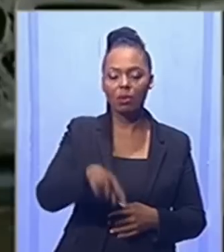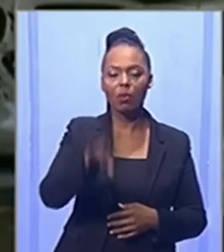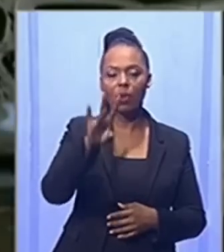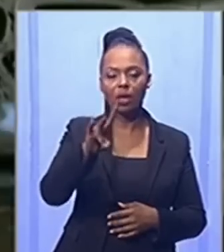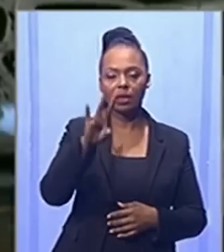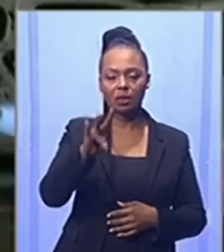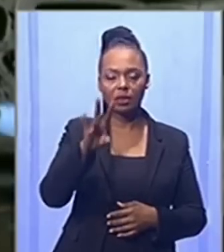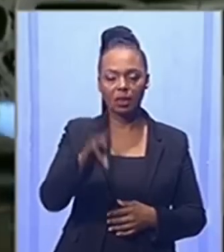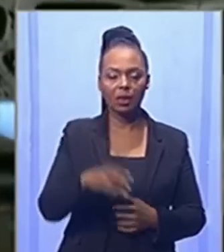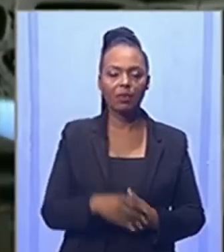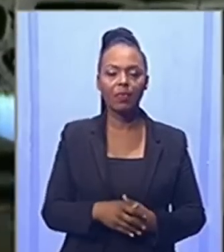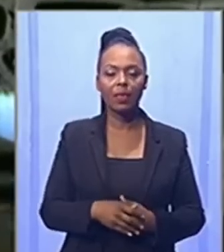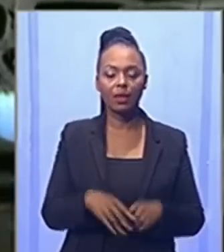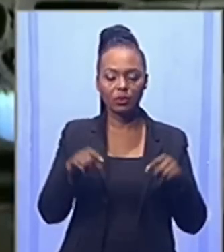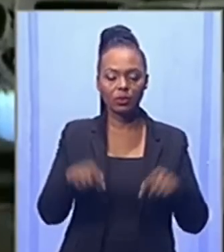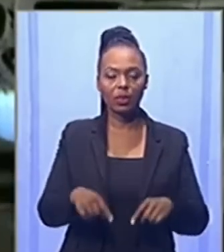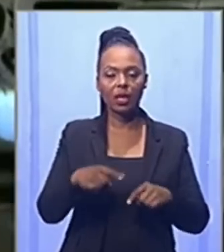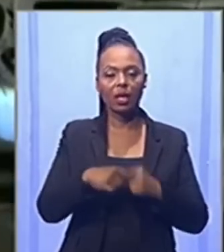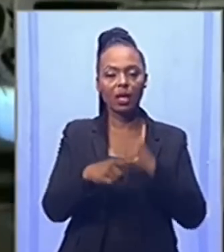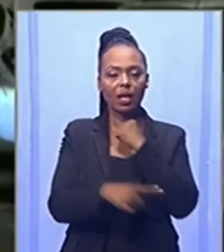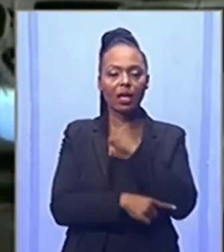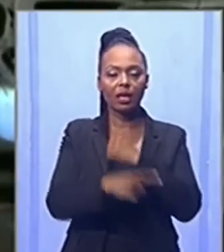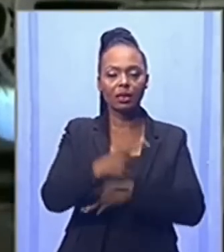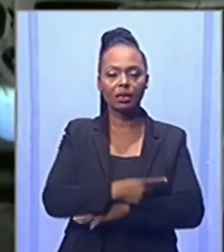jele ene le tsatsi la qetela mo